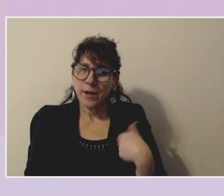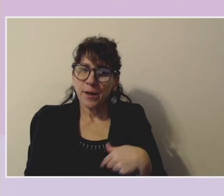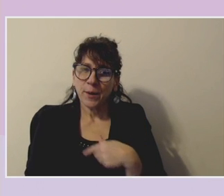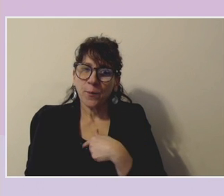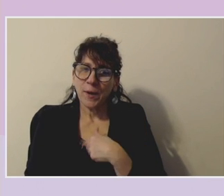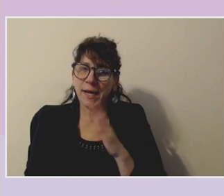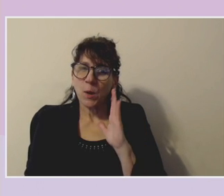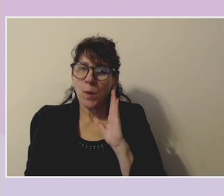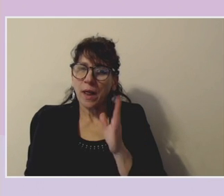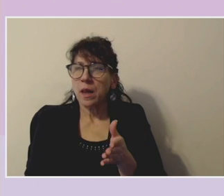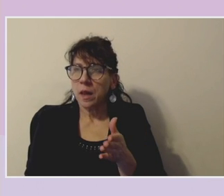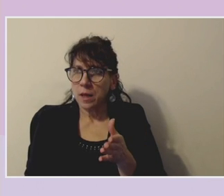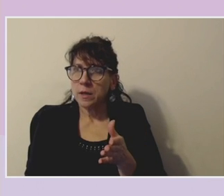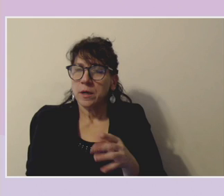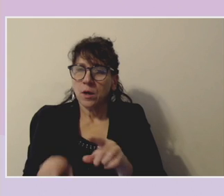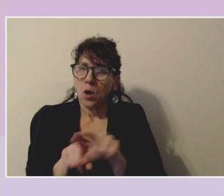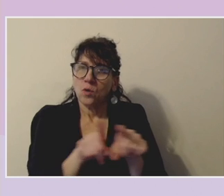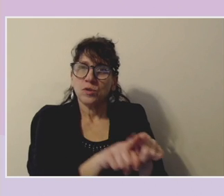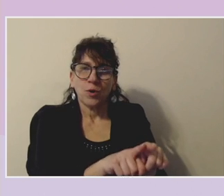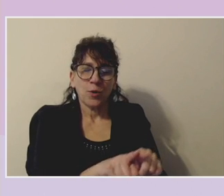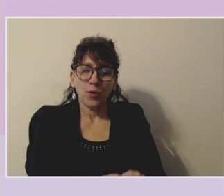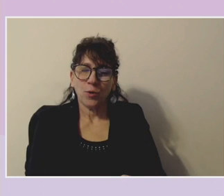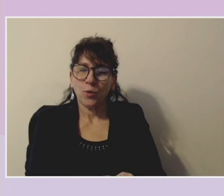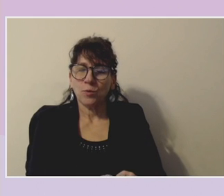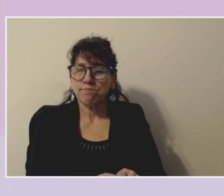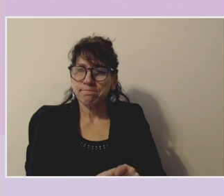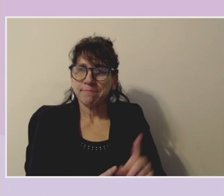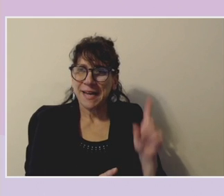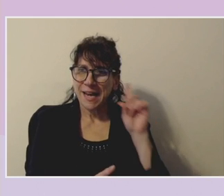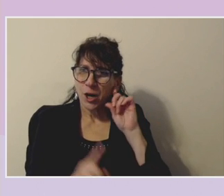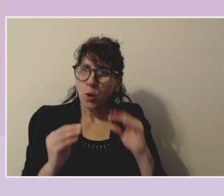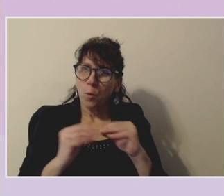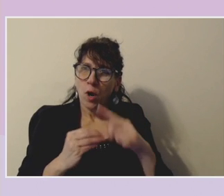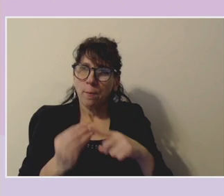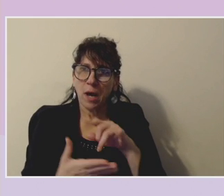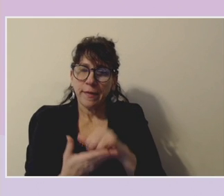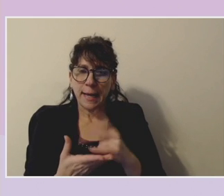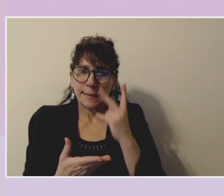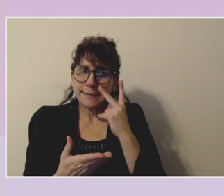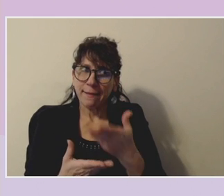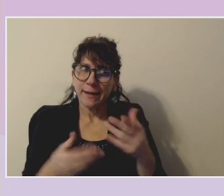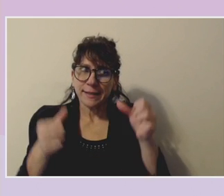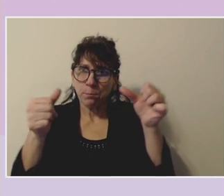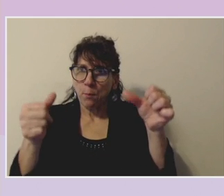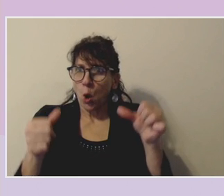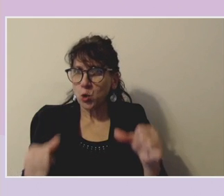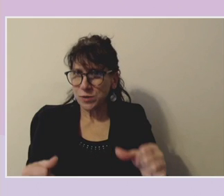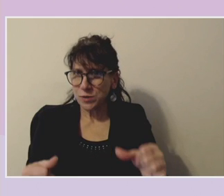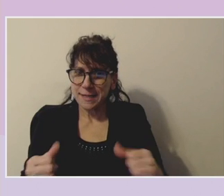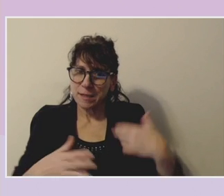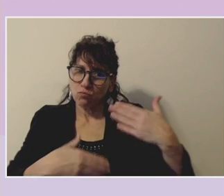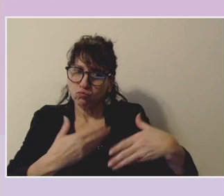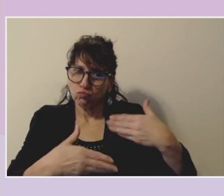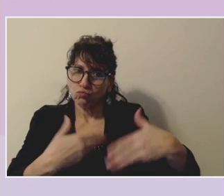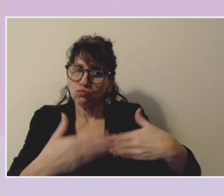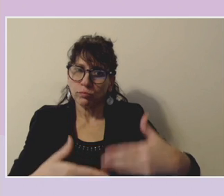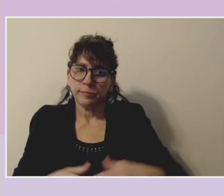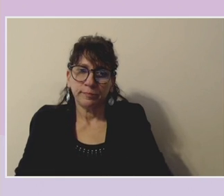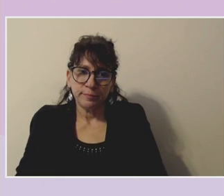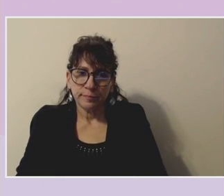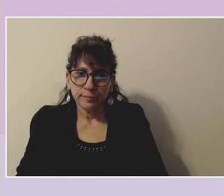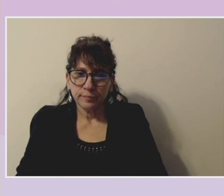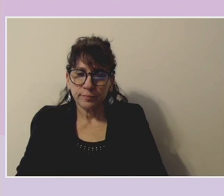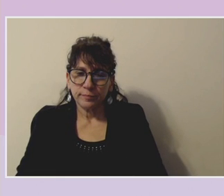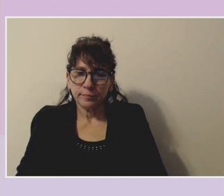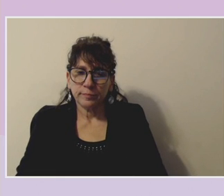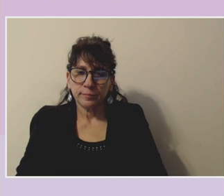we will also, I'm sure, hear more about it and see more things posted as the TA center engages.